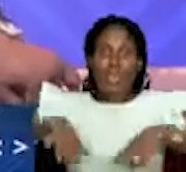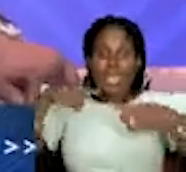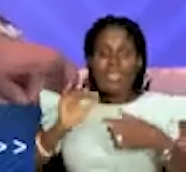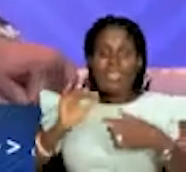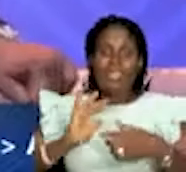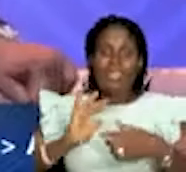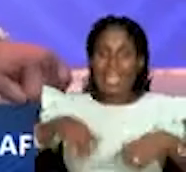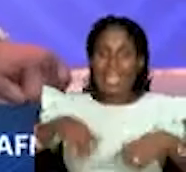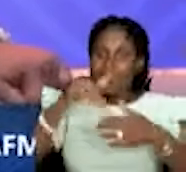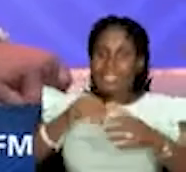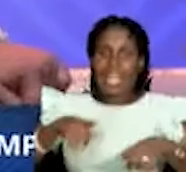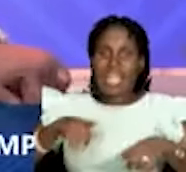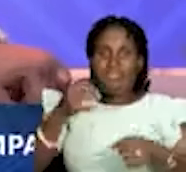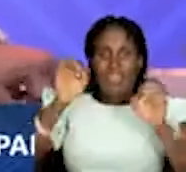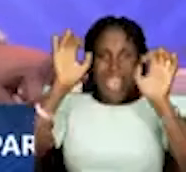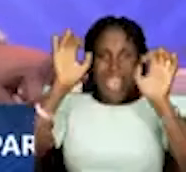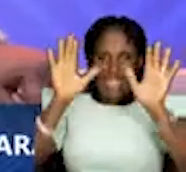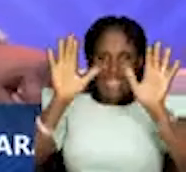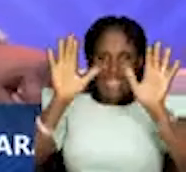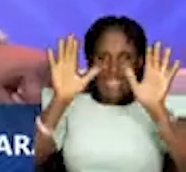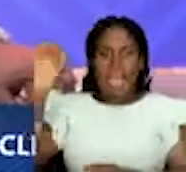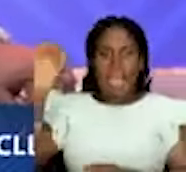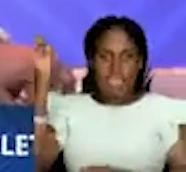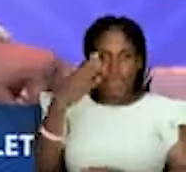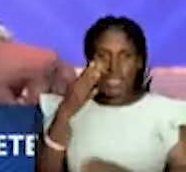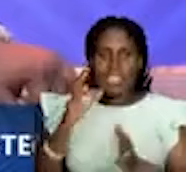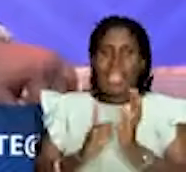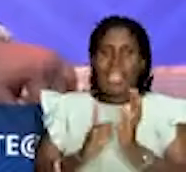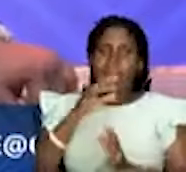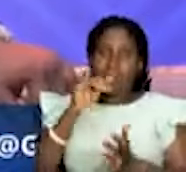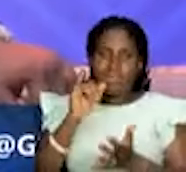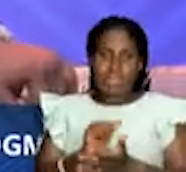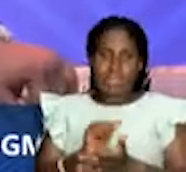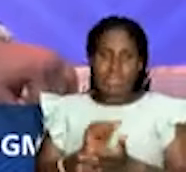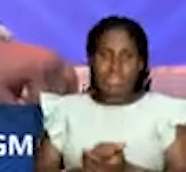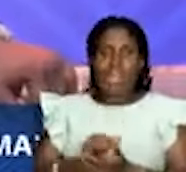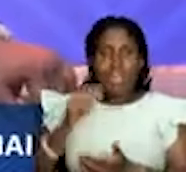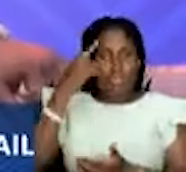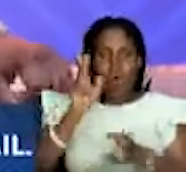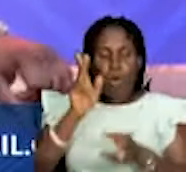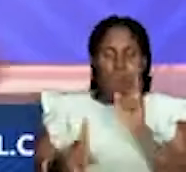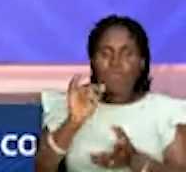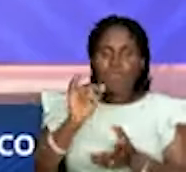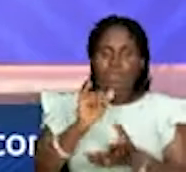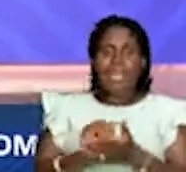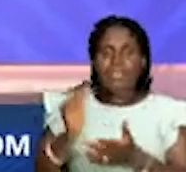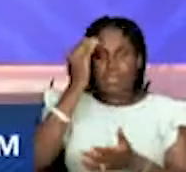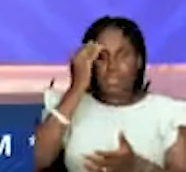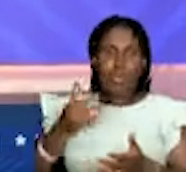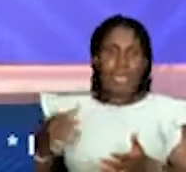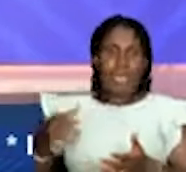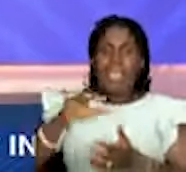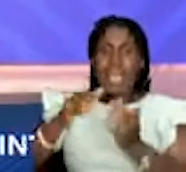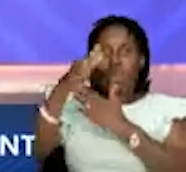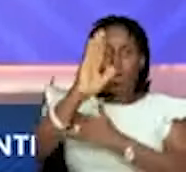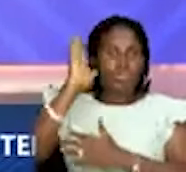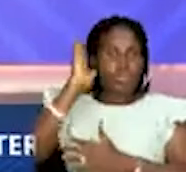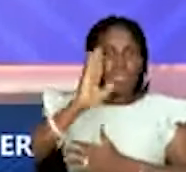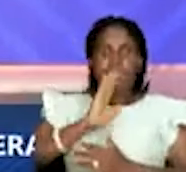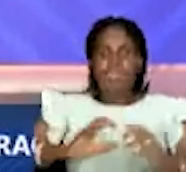verse 32, the Bible says in the B part, but the people that do know their God, it says they shall be strong